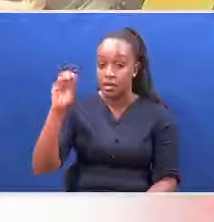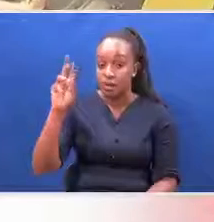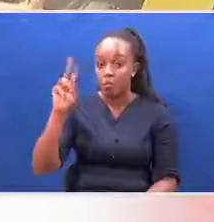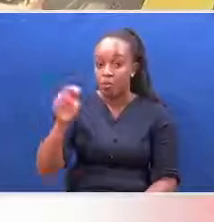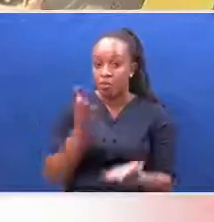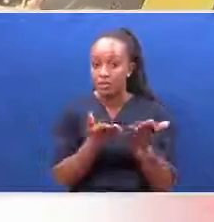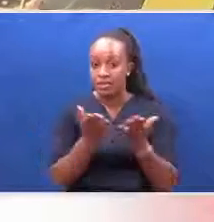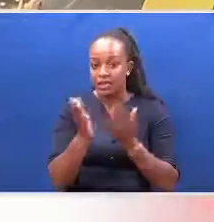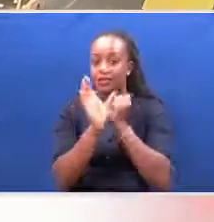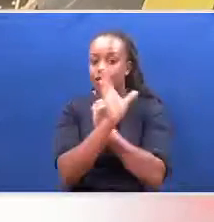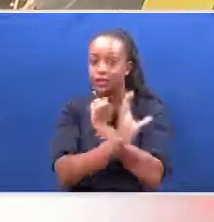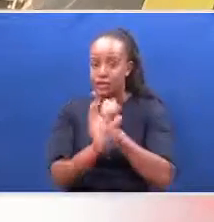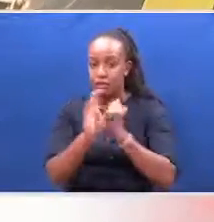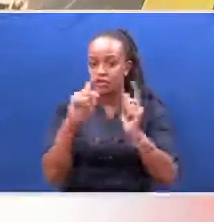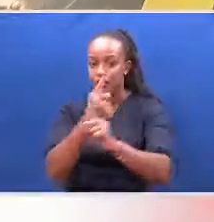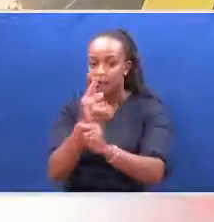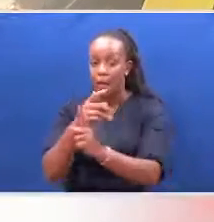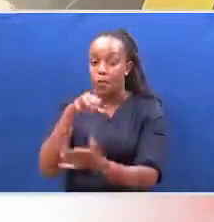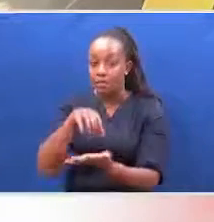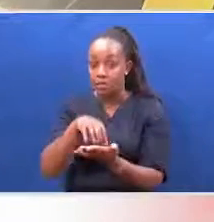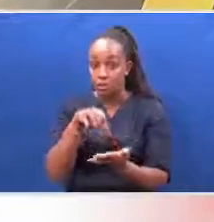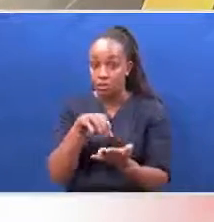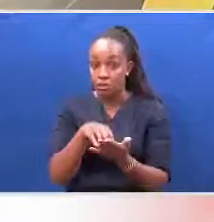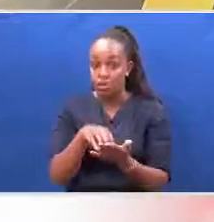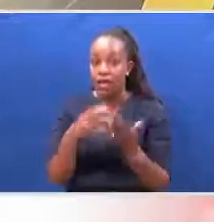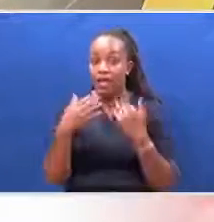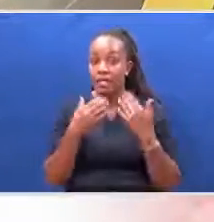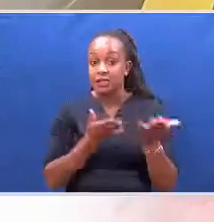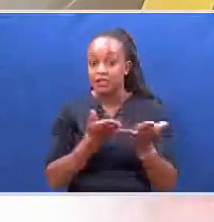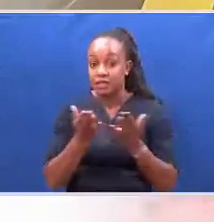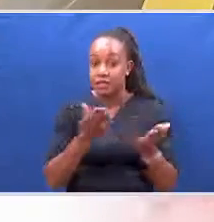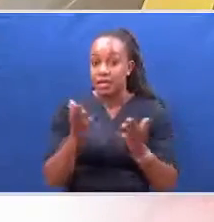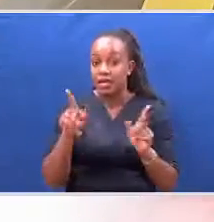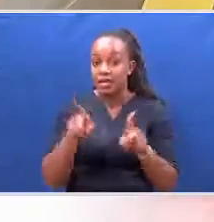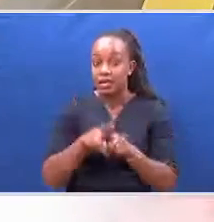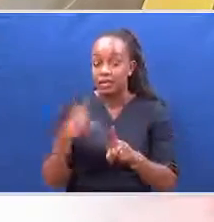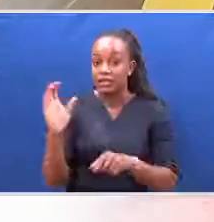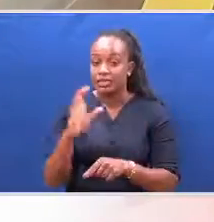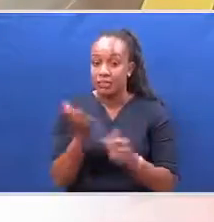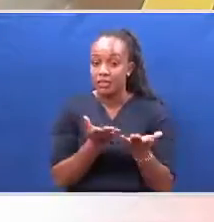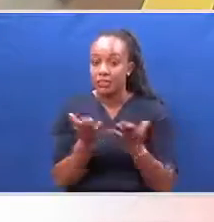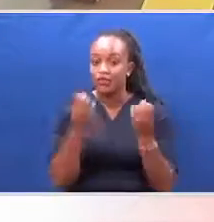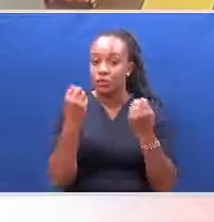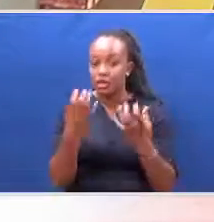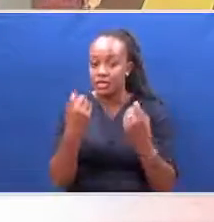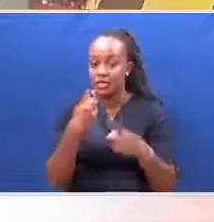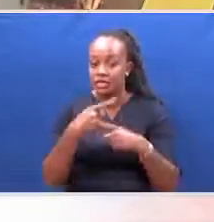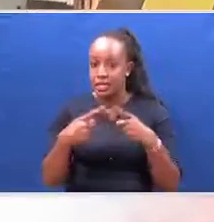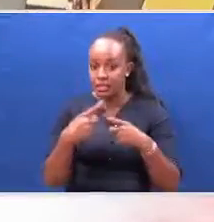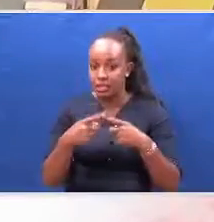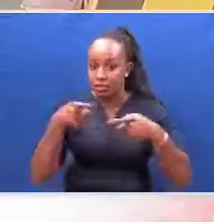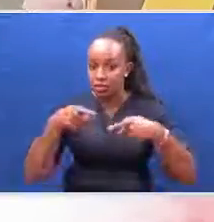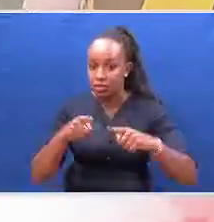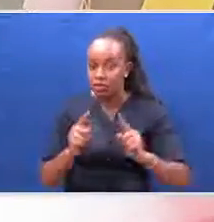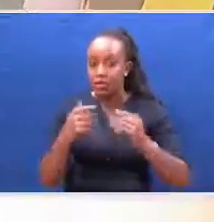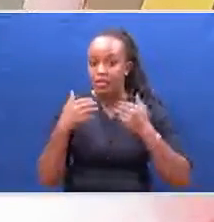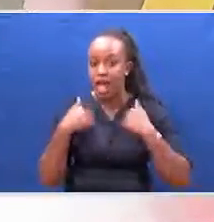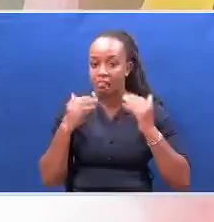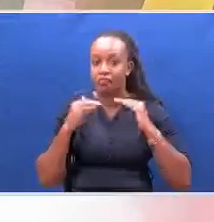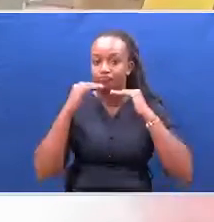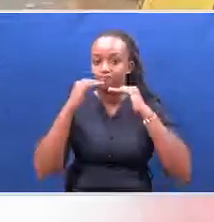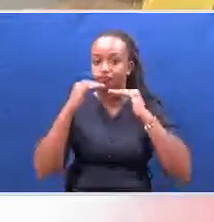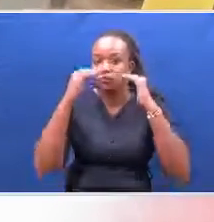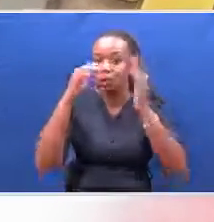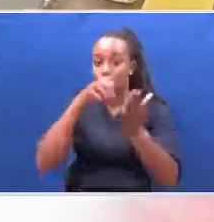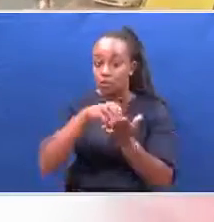The country in various capacities. Having served as a civil servant for many years, Nyachae rose through the ranks to the position